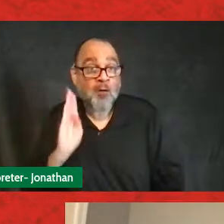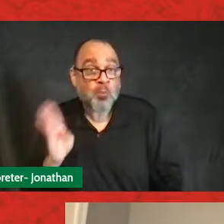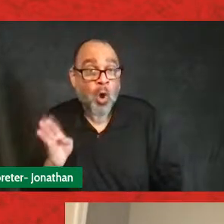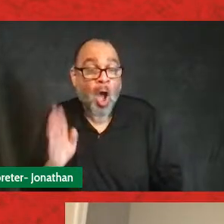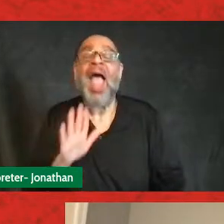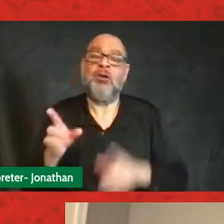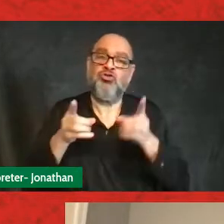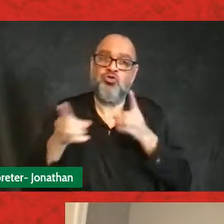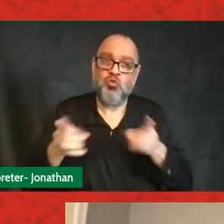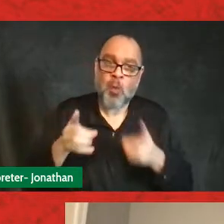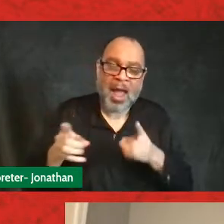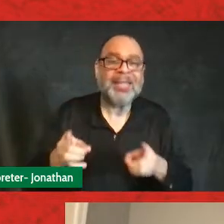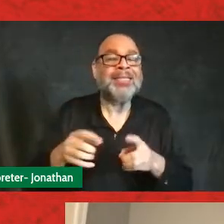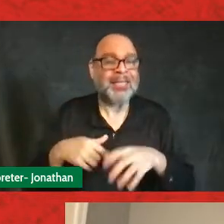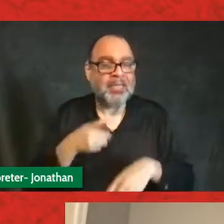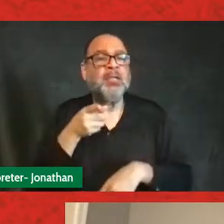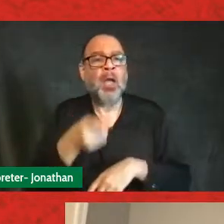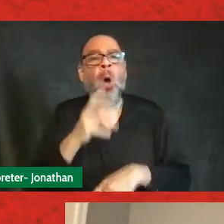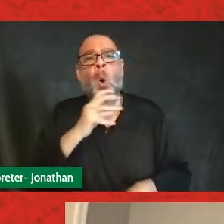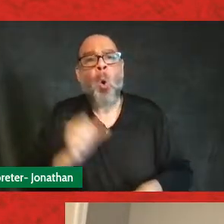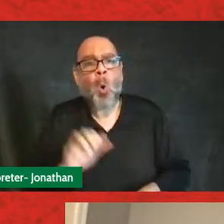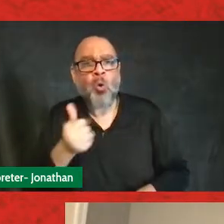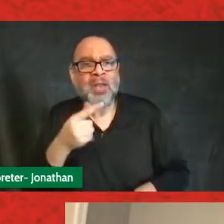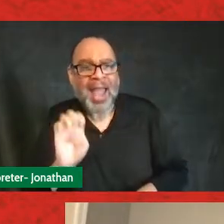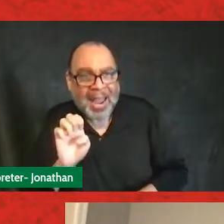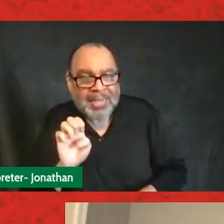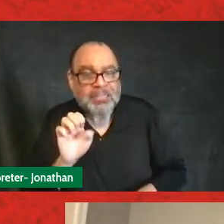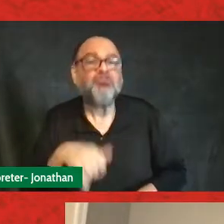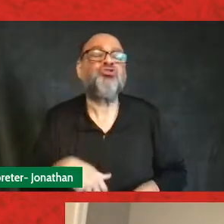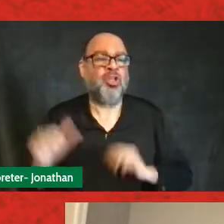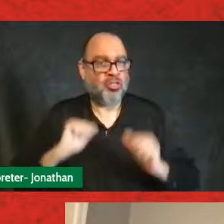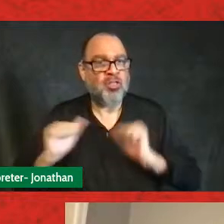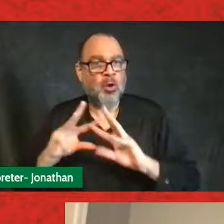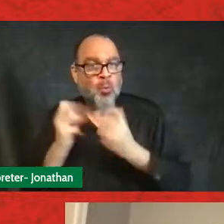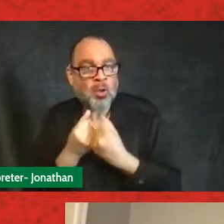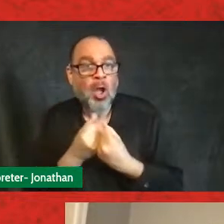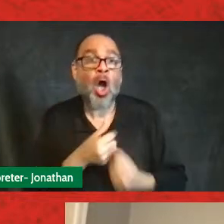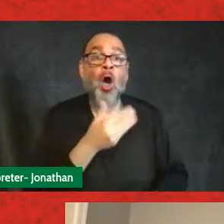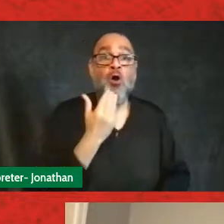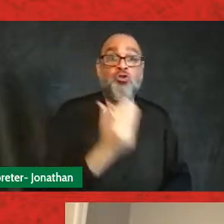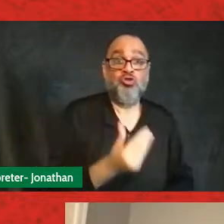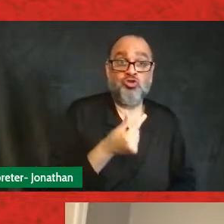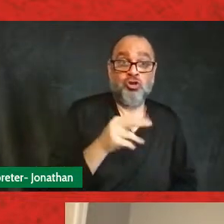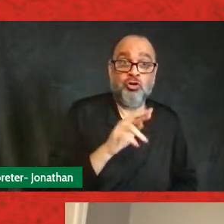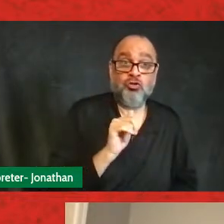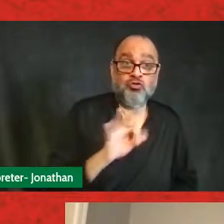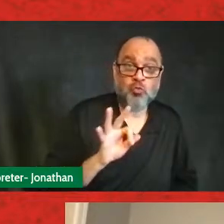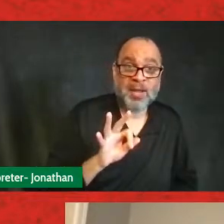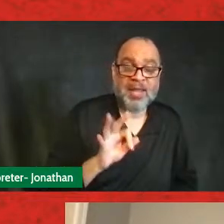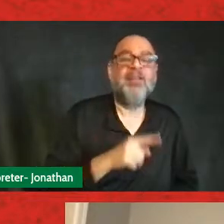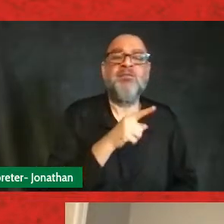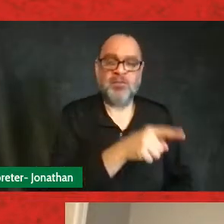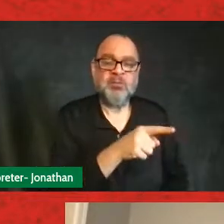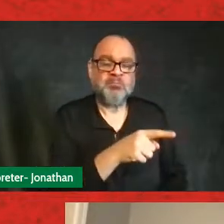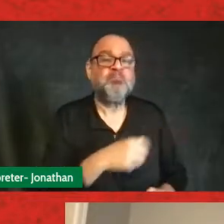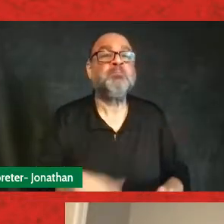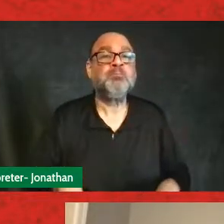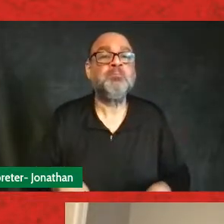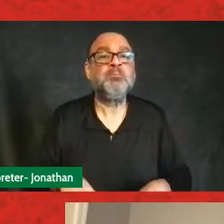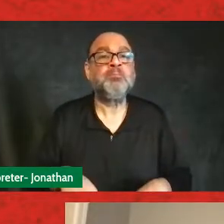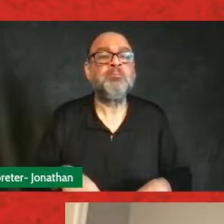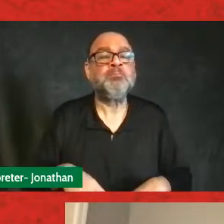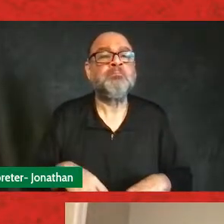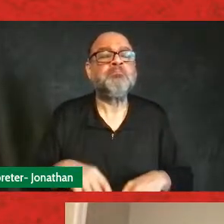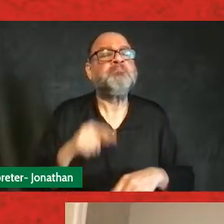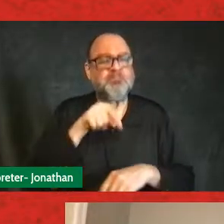credits include Old Age, New York Theater Workshop, Good Grief at the Vineyard Theater, Revolving Cycles Truly and Steadily